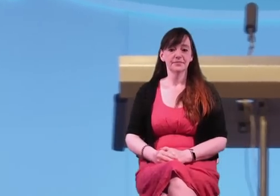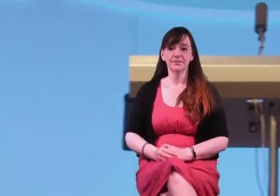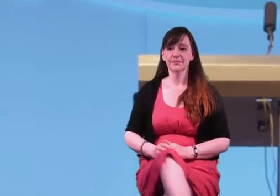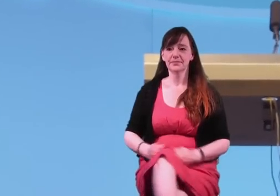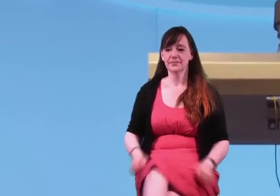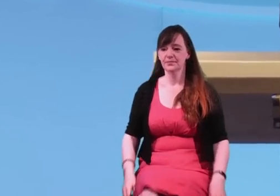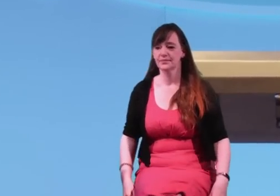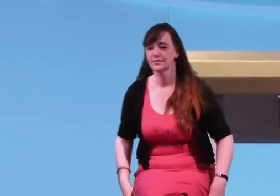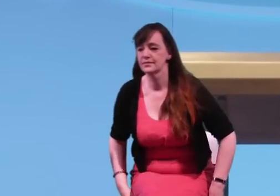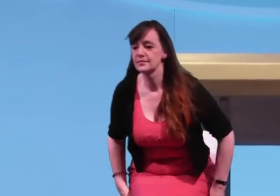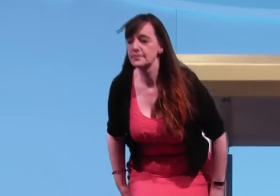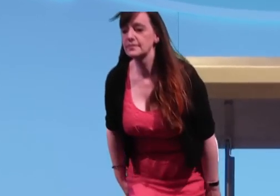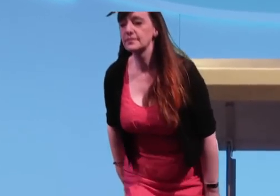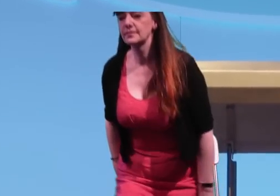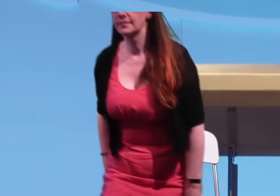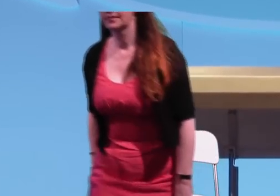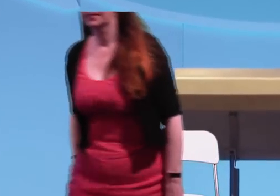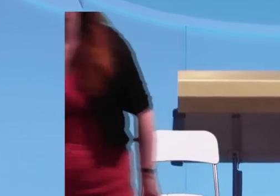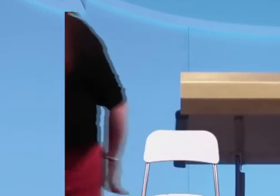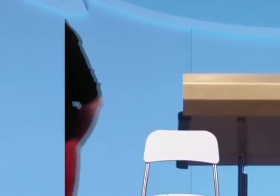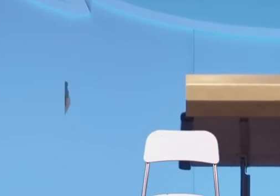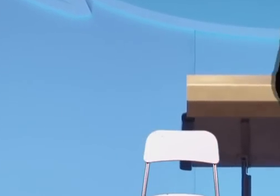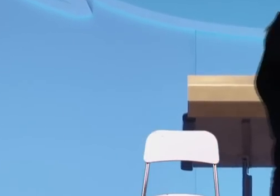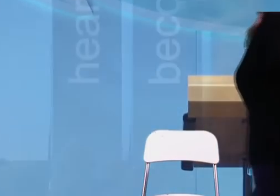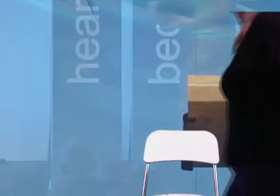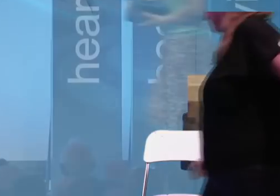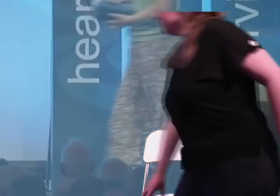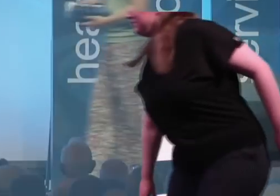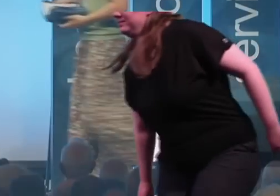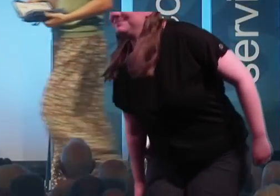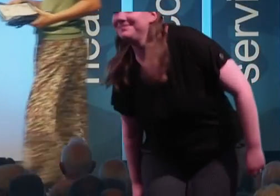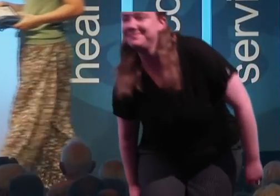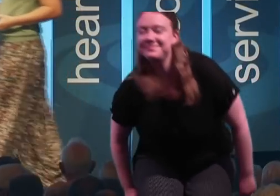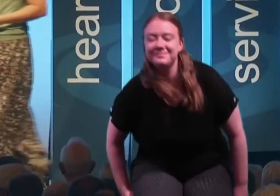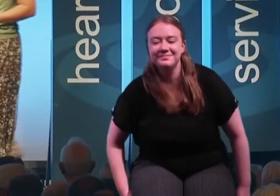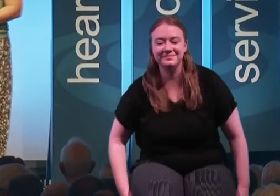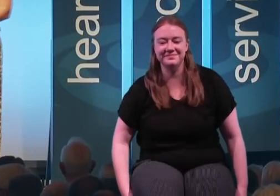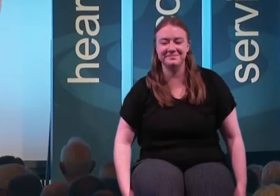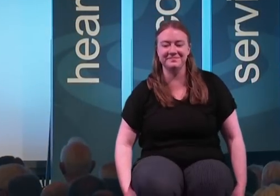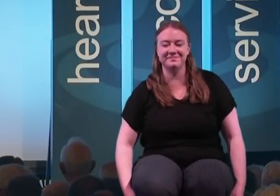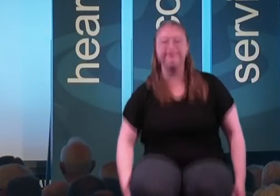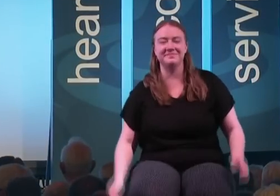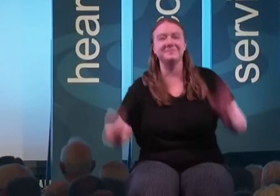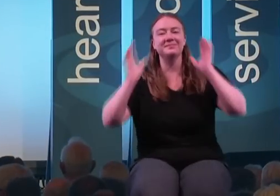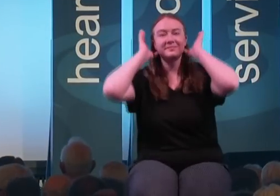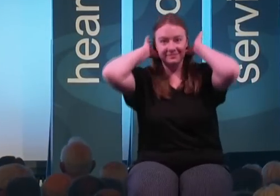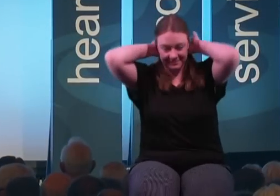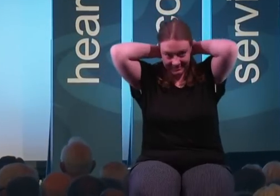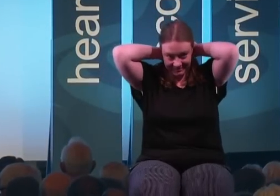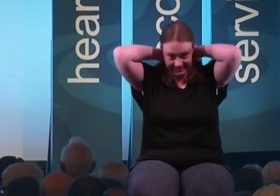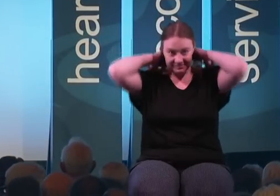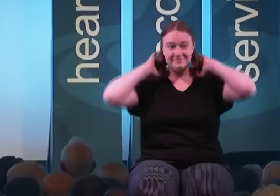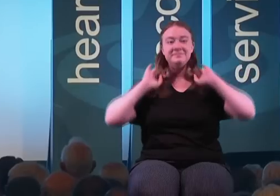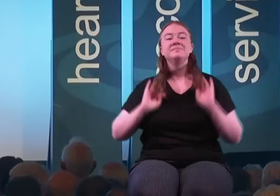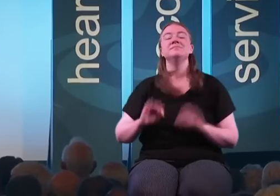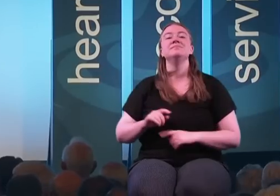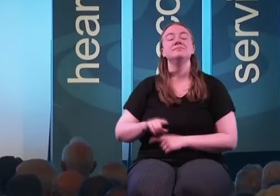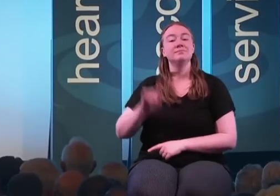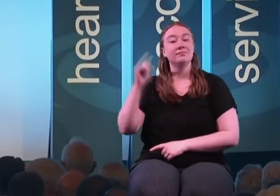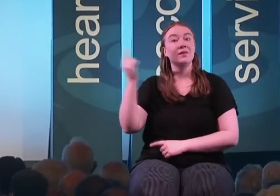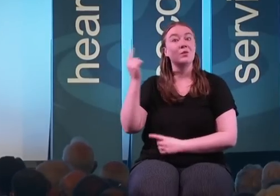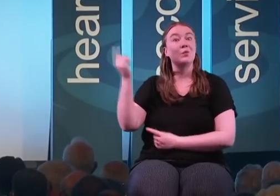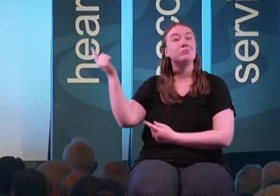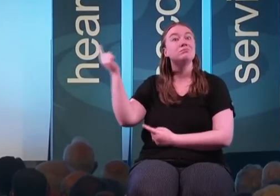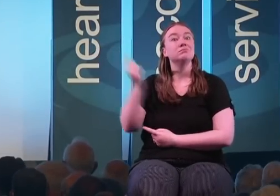invite Lucy Barr Hamilton to come and read the passage for us now. Lucy is one of a number of people who's been on one of our pastoral